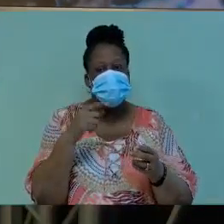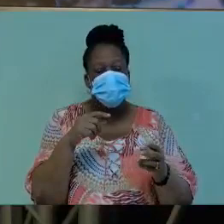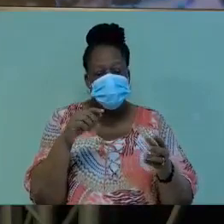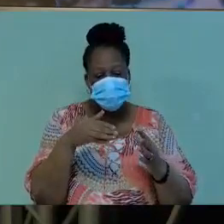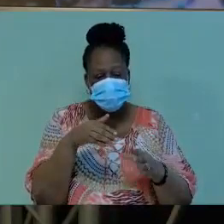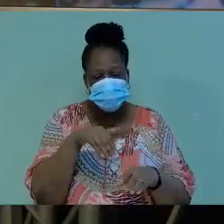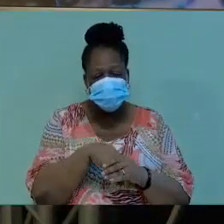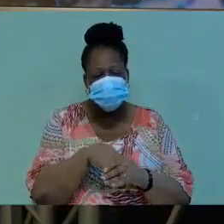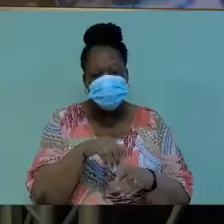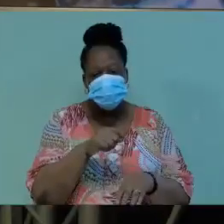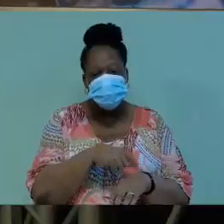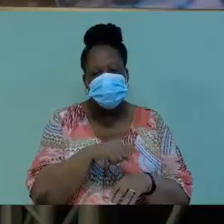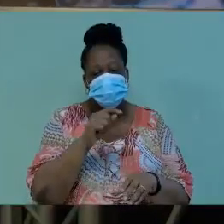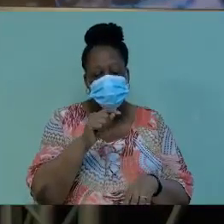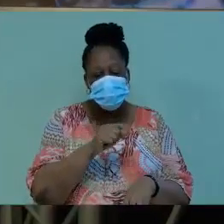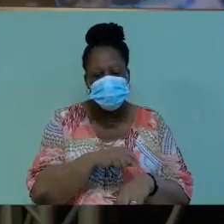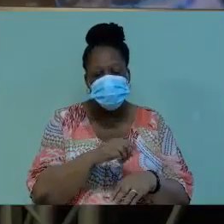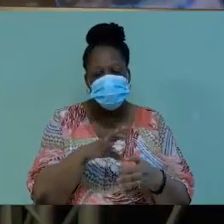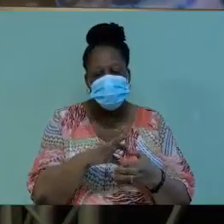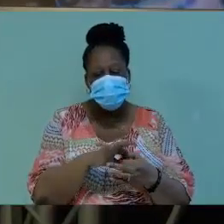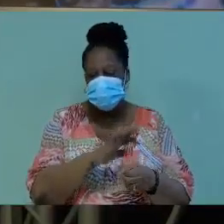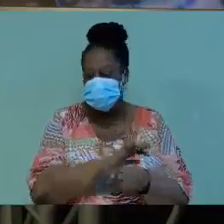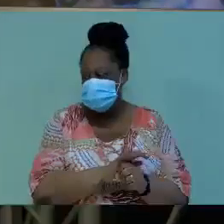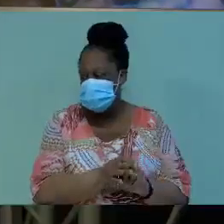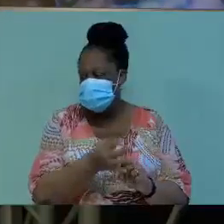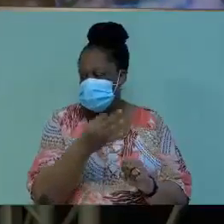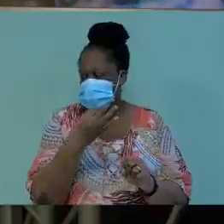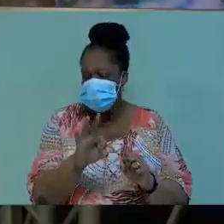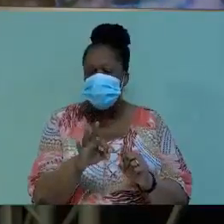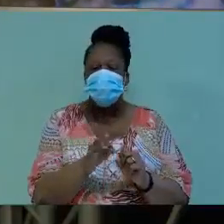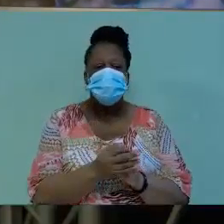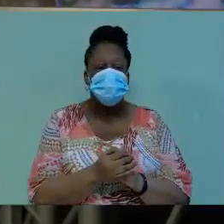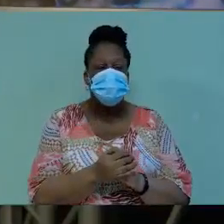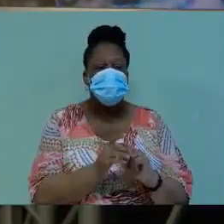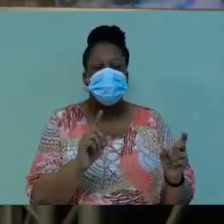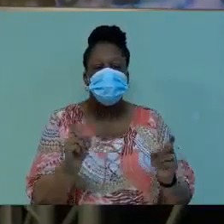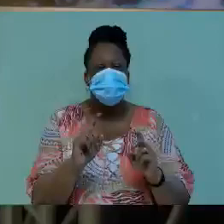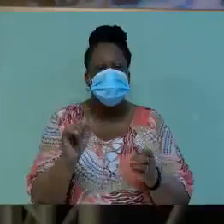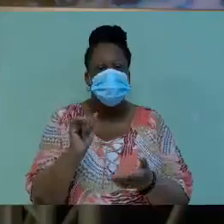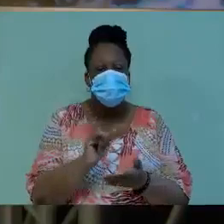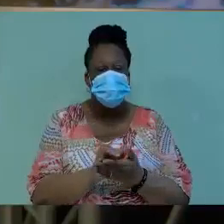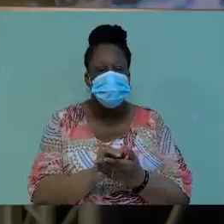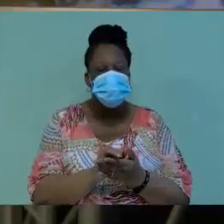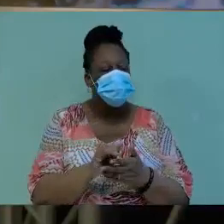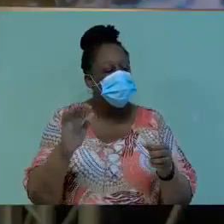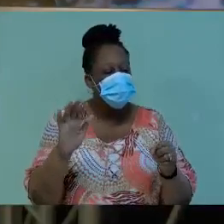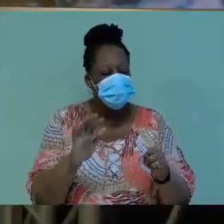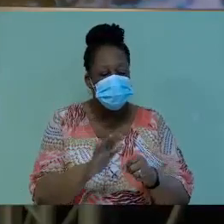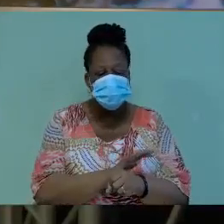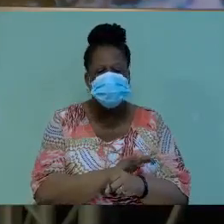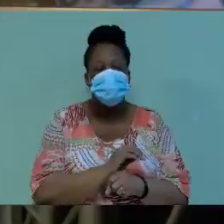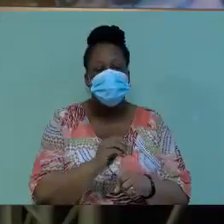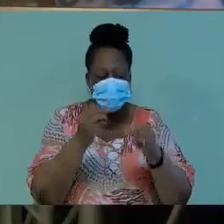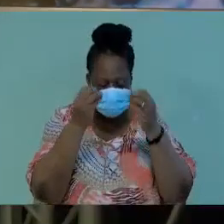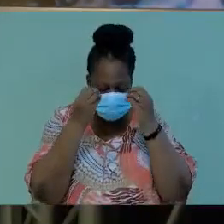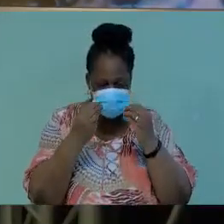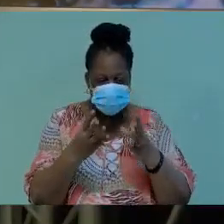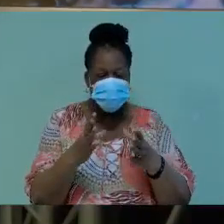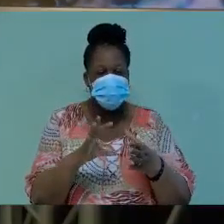period of the global COVID-19 pandemic. And we are doing this in full compliance with the Finance Administration